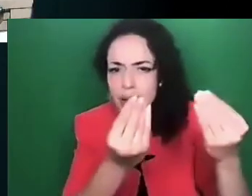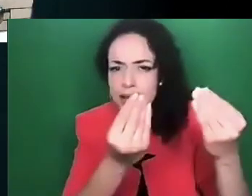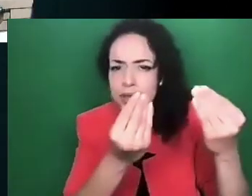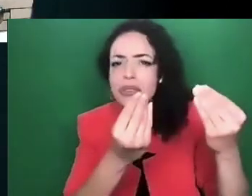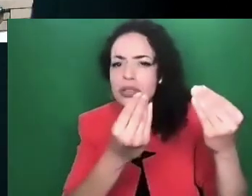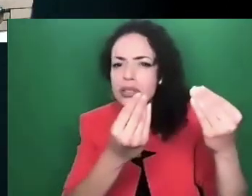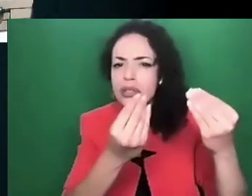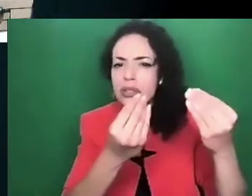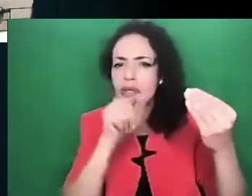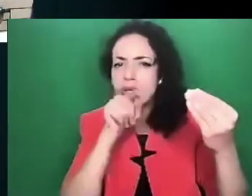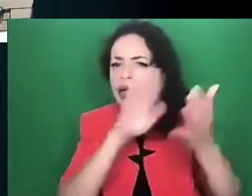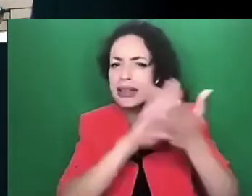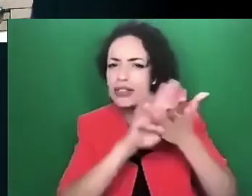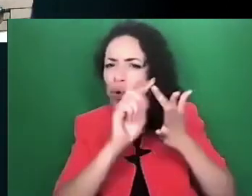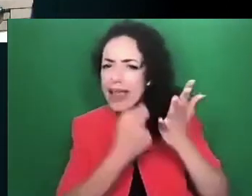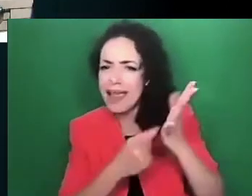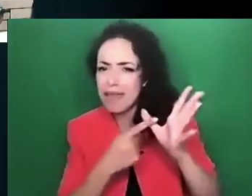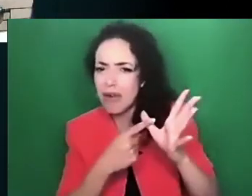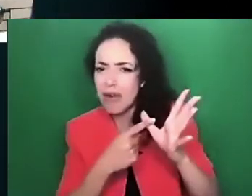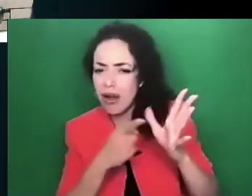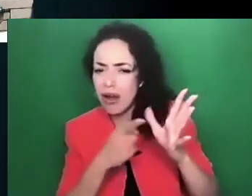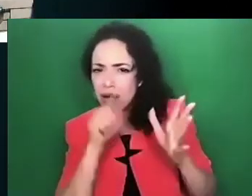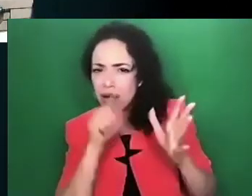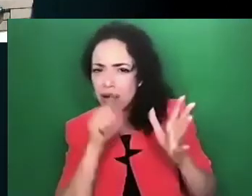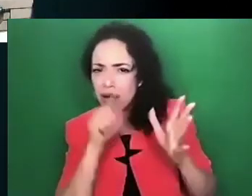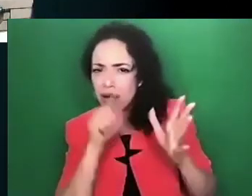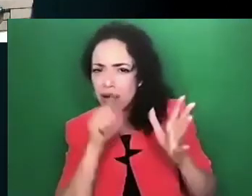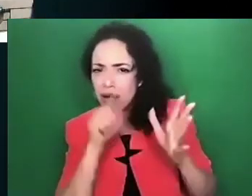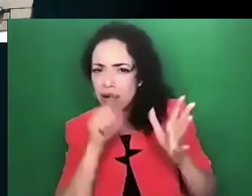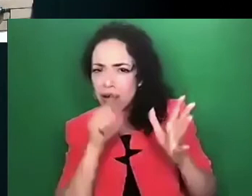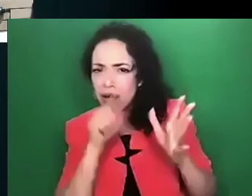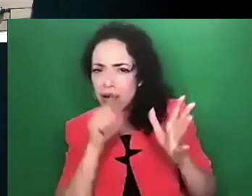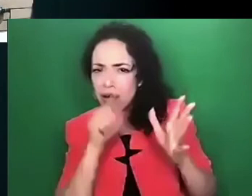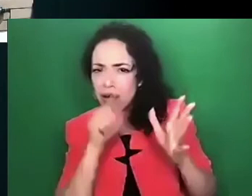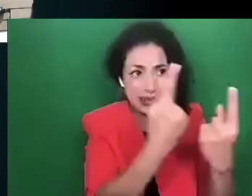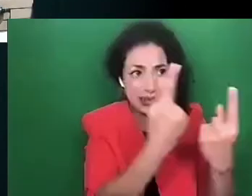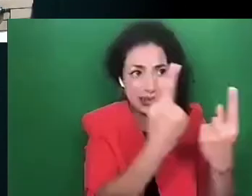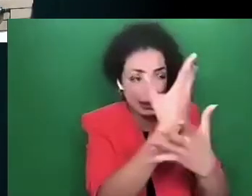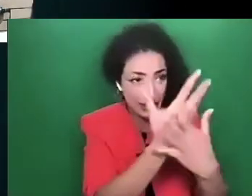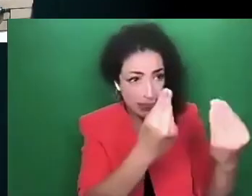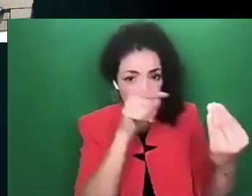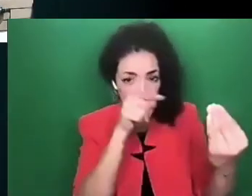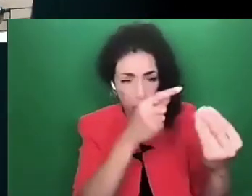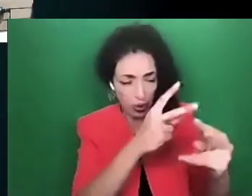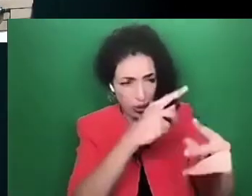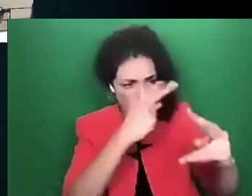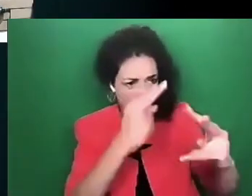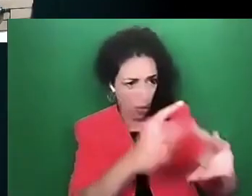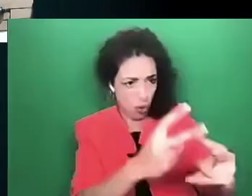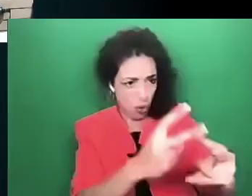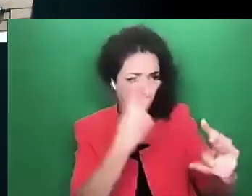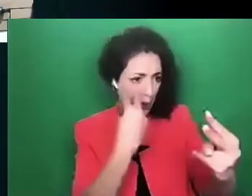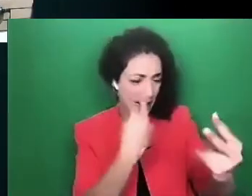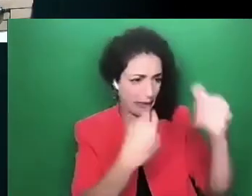to make those paths to rediscover. I think there is all